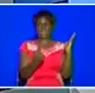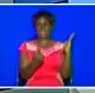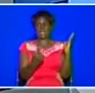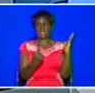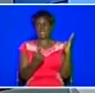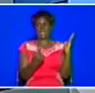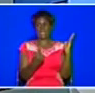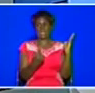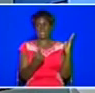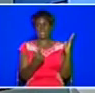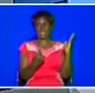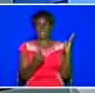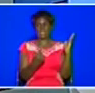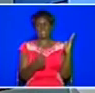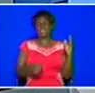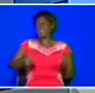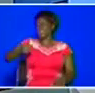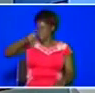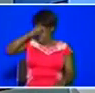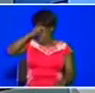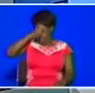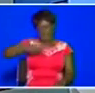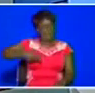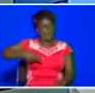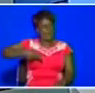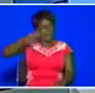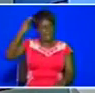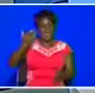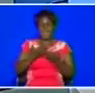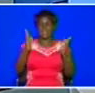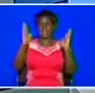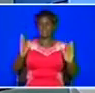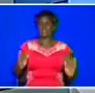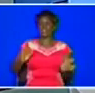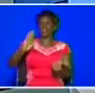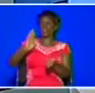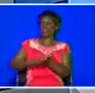be silly for anyone to recommend a policing ratio